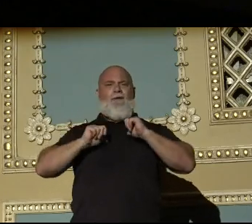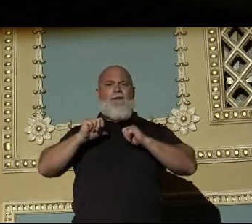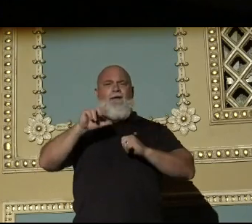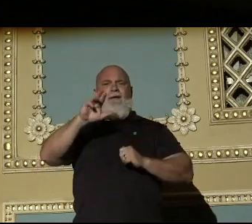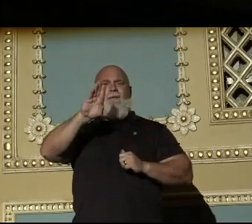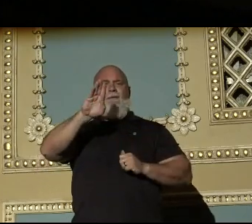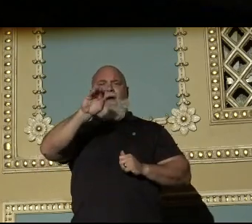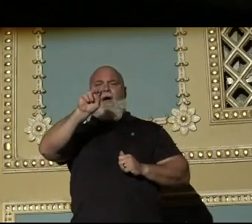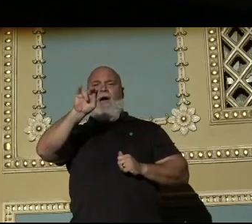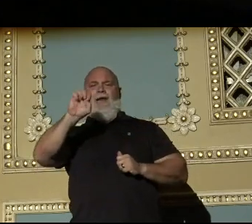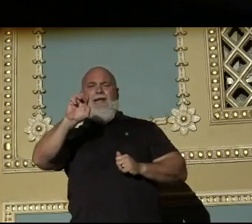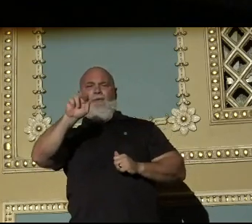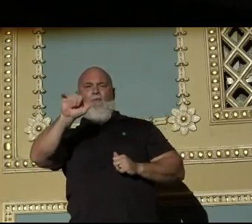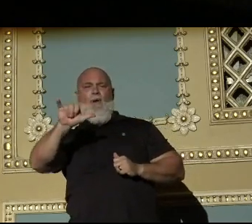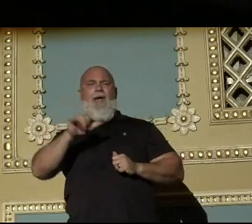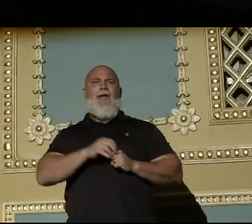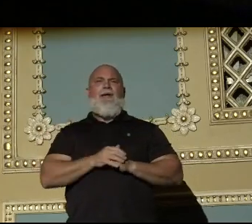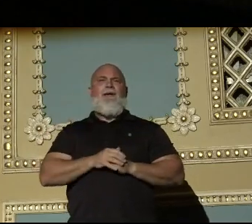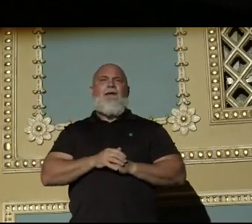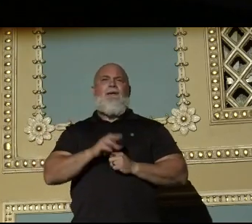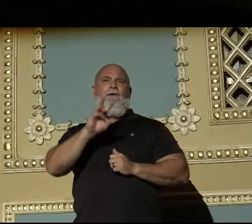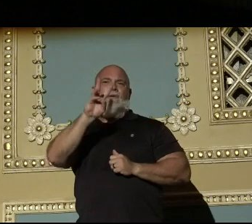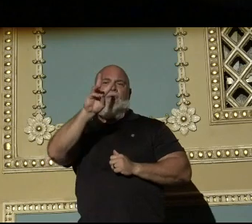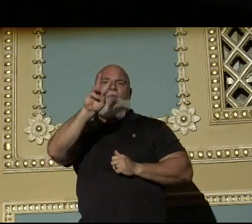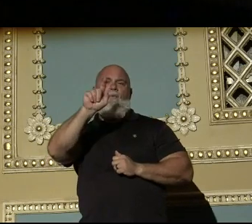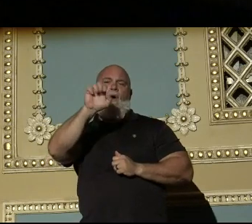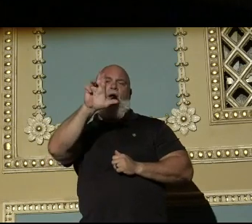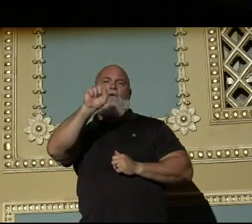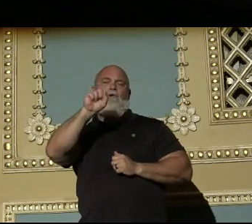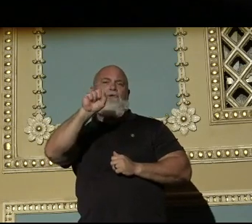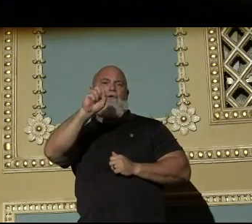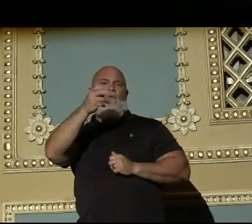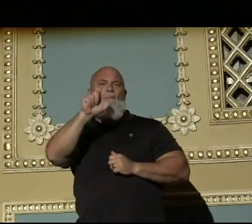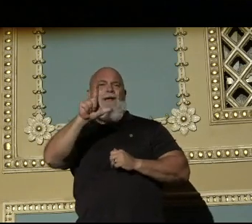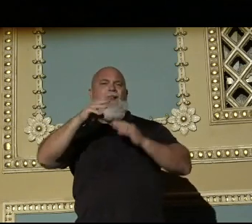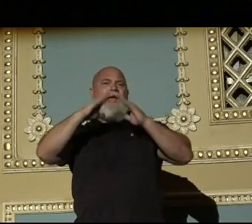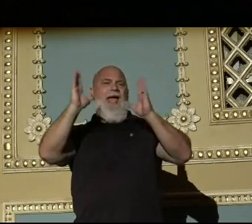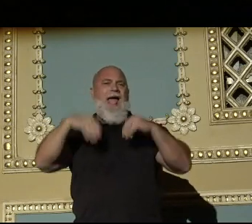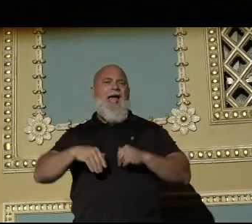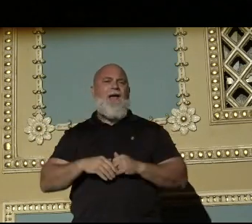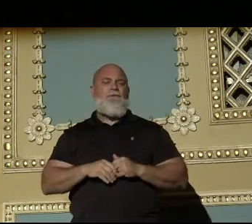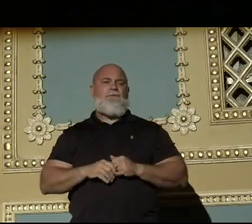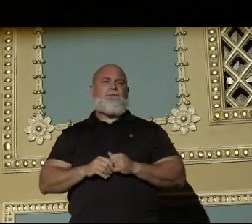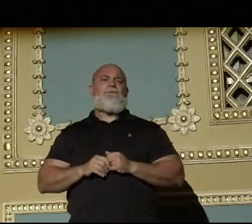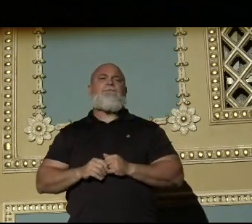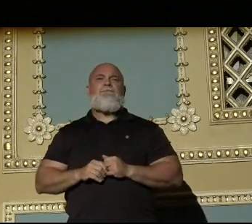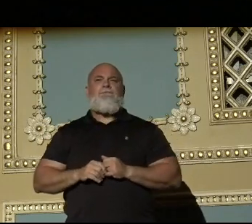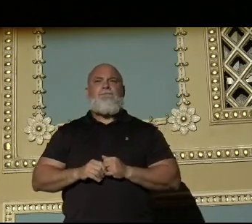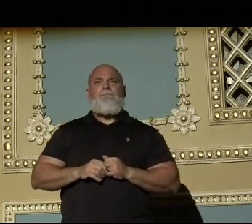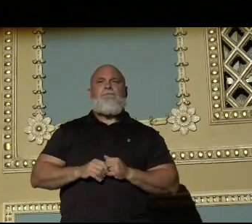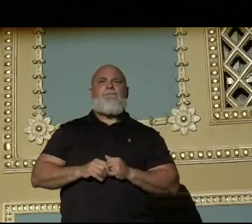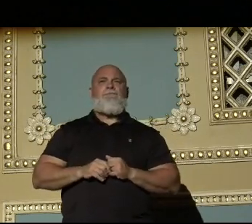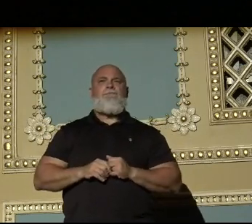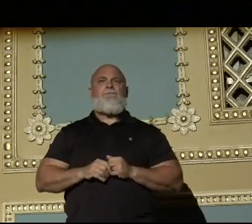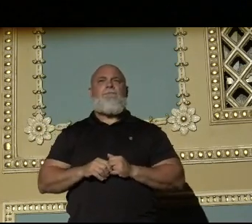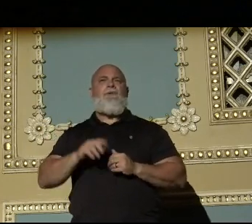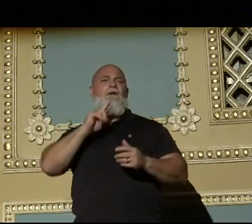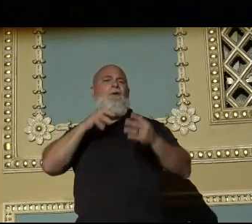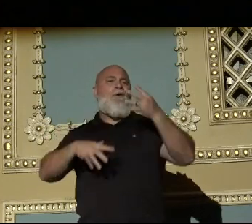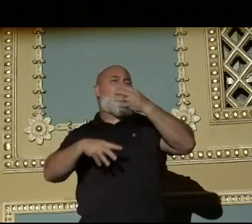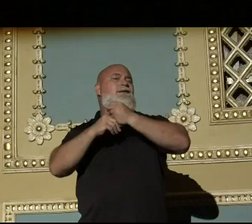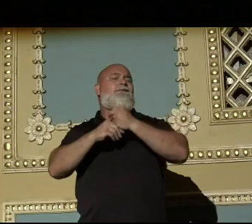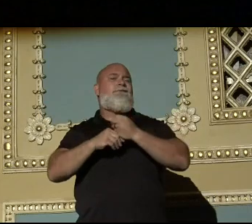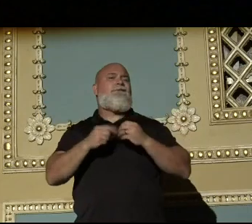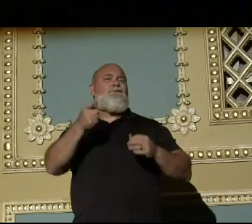Ani Ray and Walter's Wheelhouse are with us, as well as Jason Schomer. In